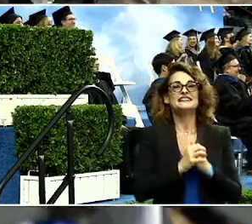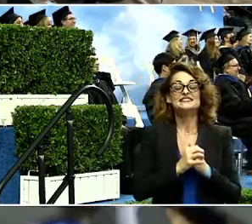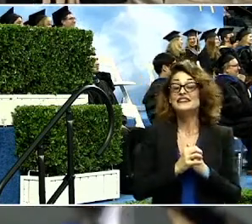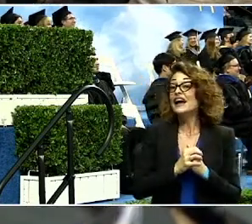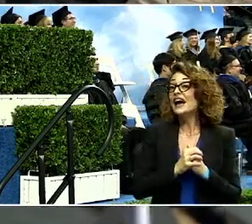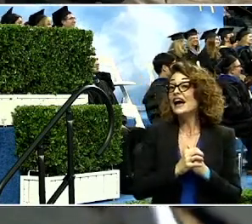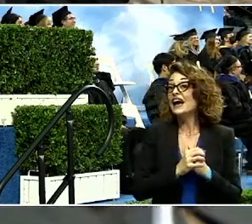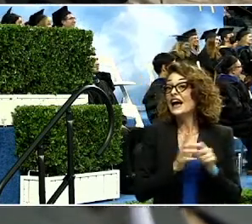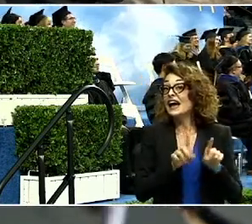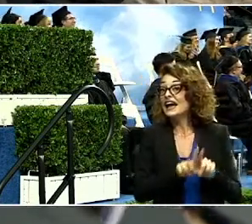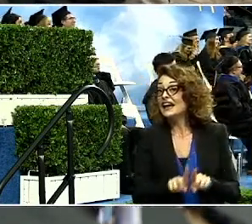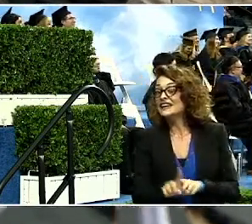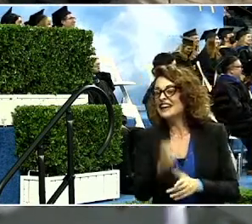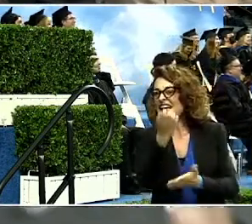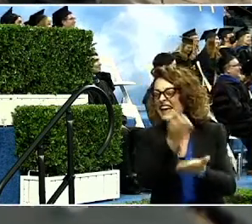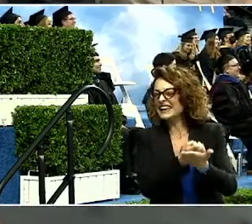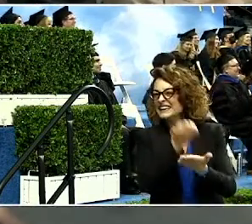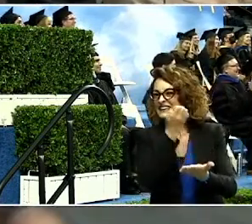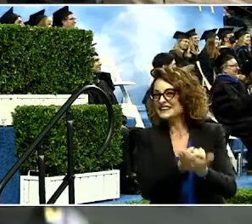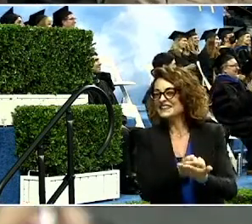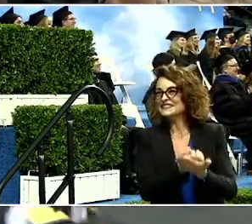and economics.